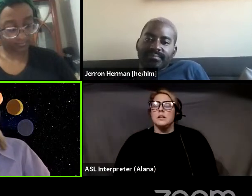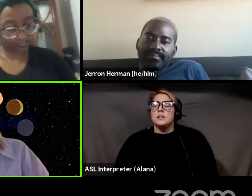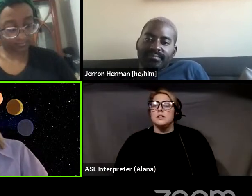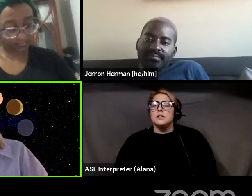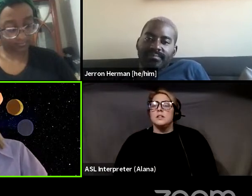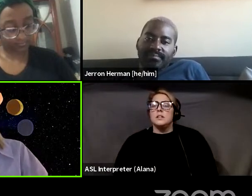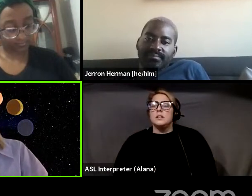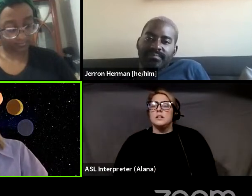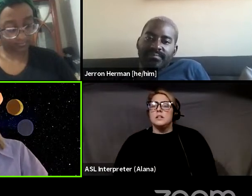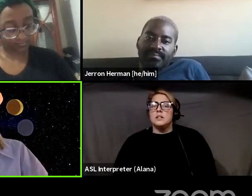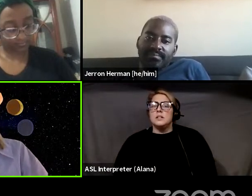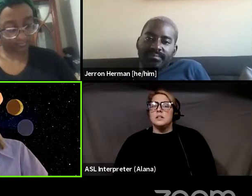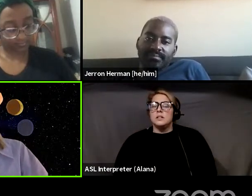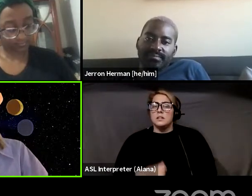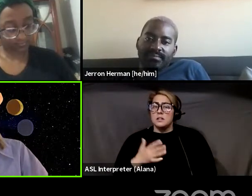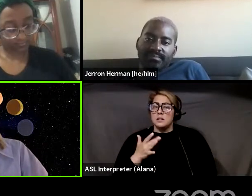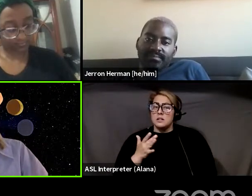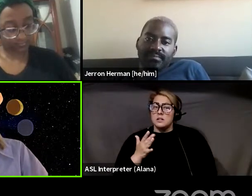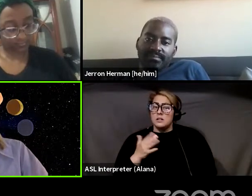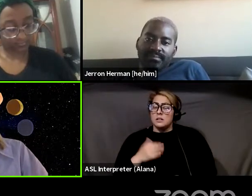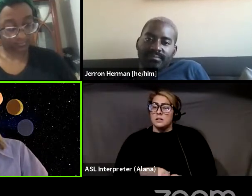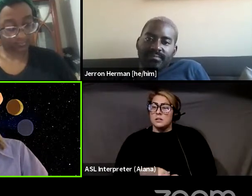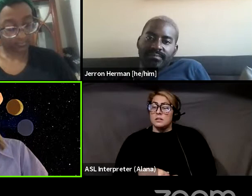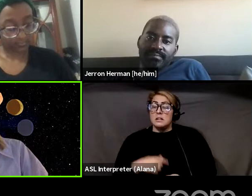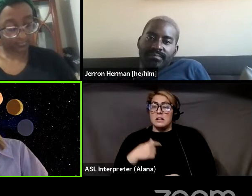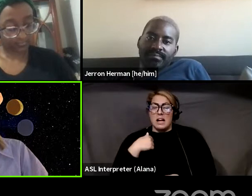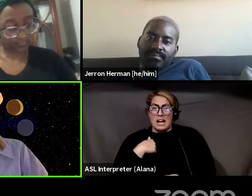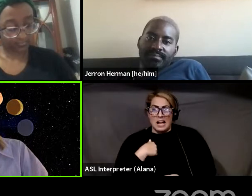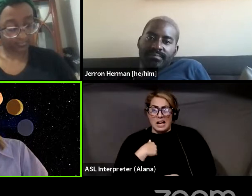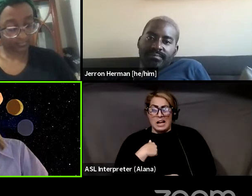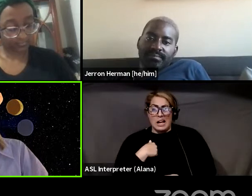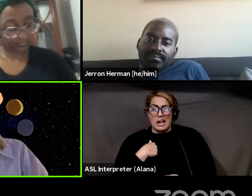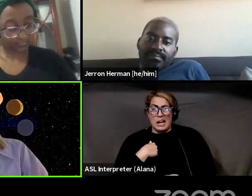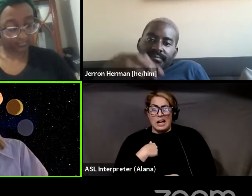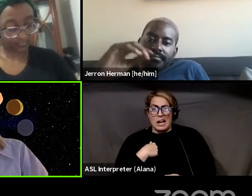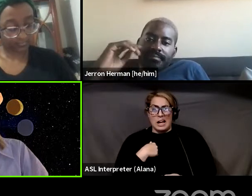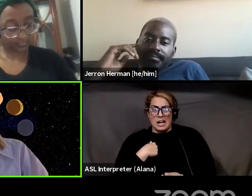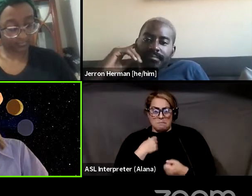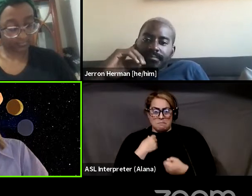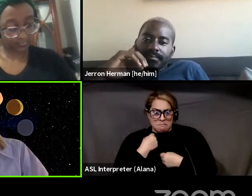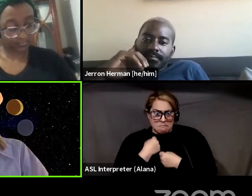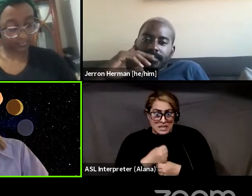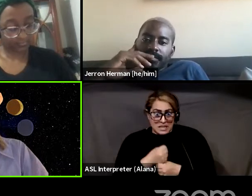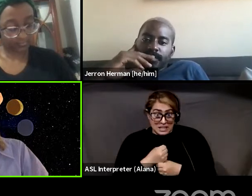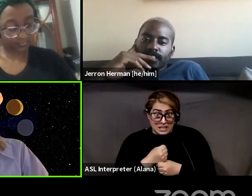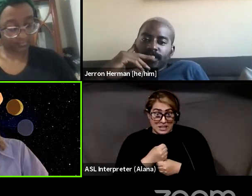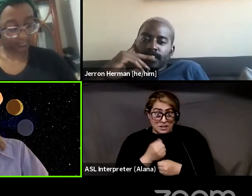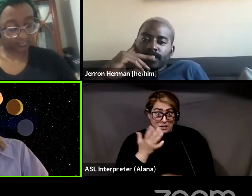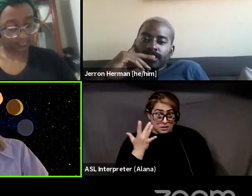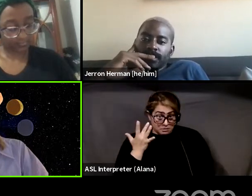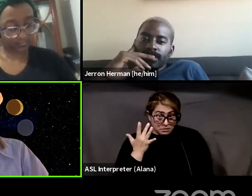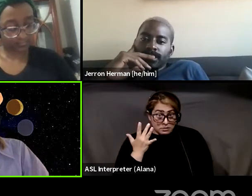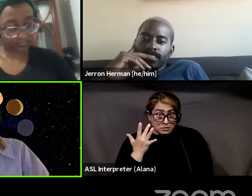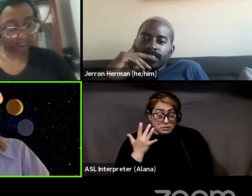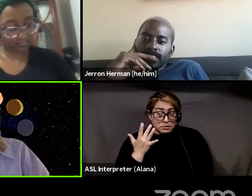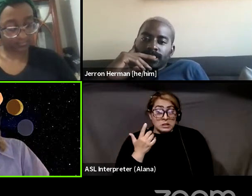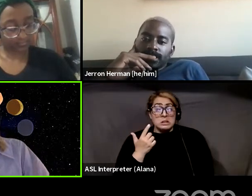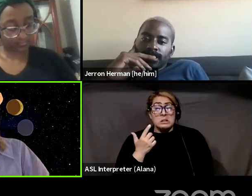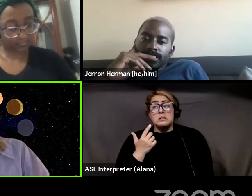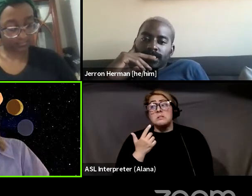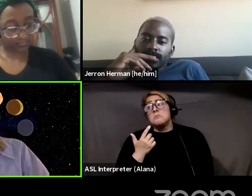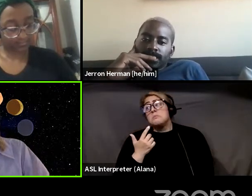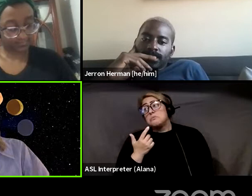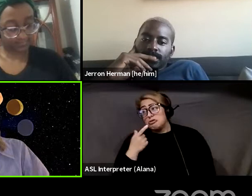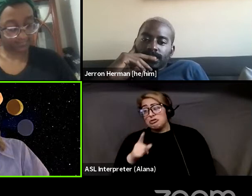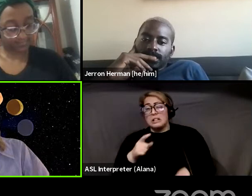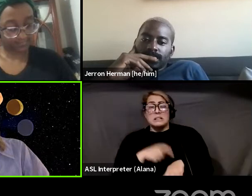which I explicitly did because I was processing a lot